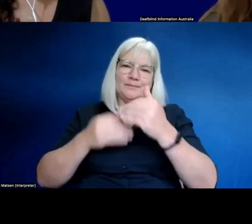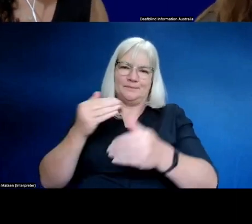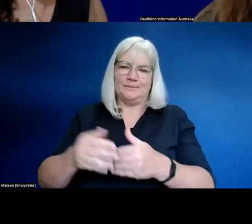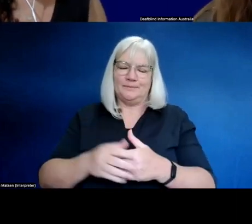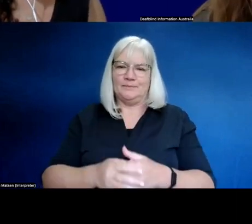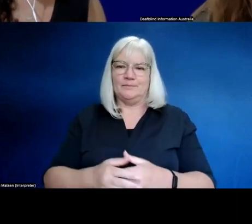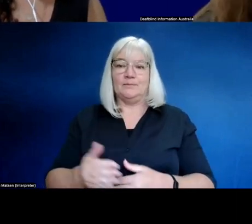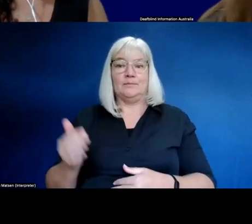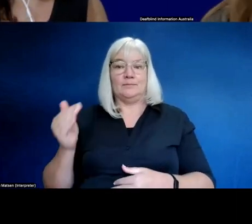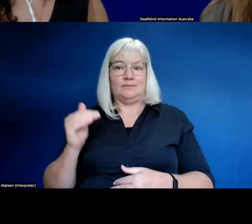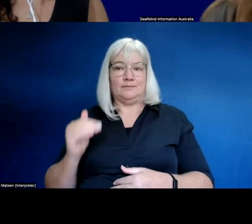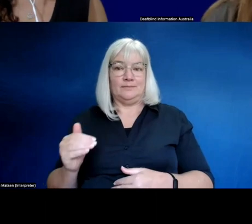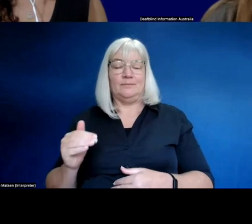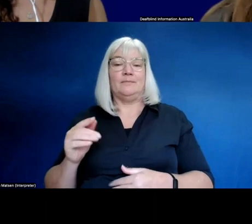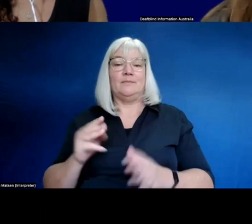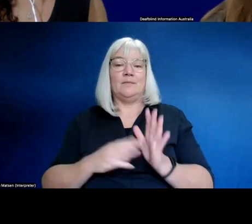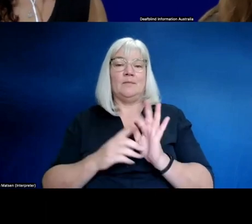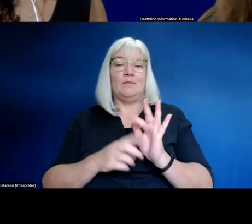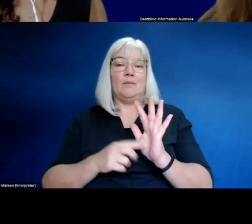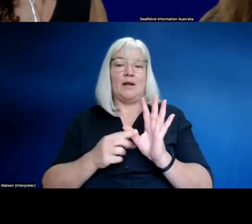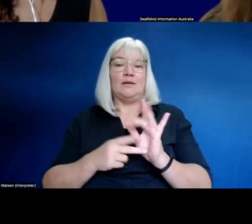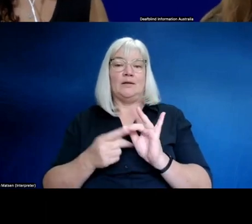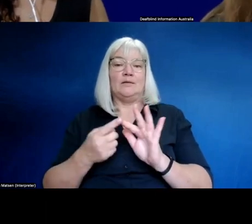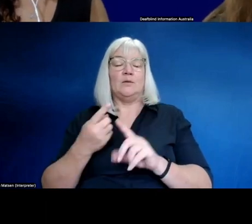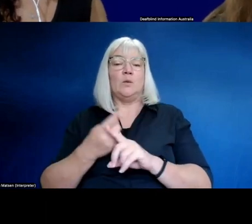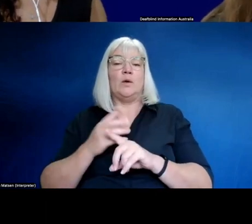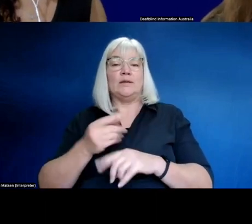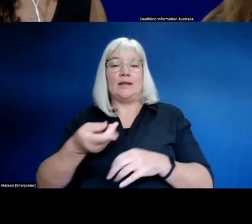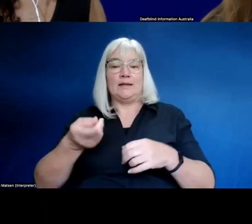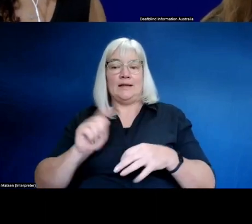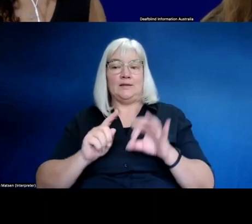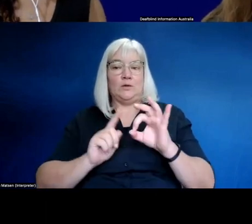Next one is a question. My question is